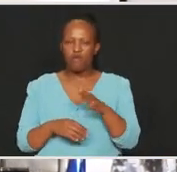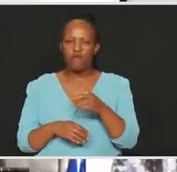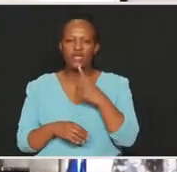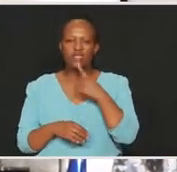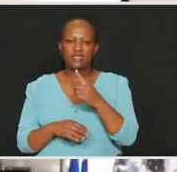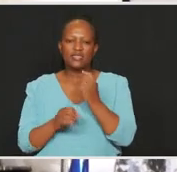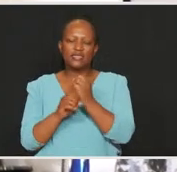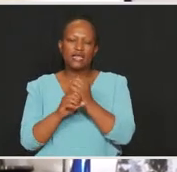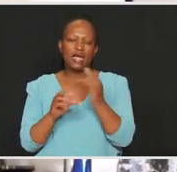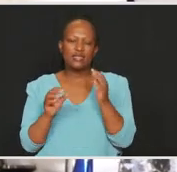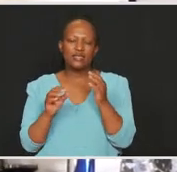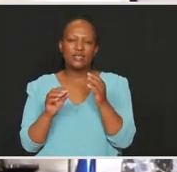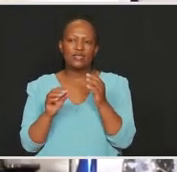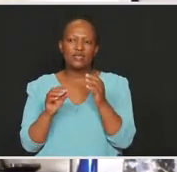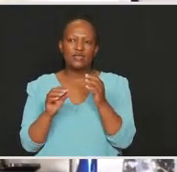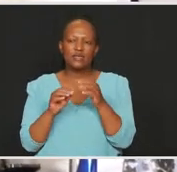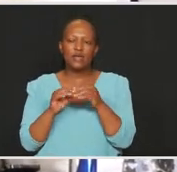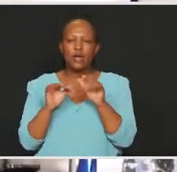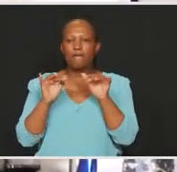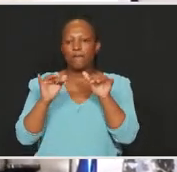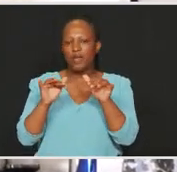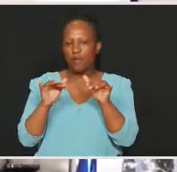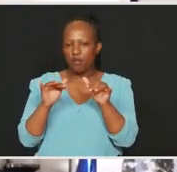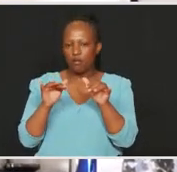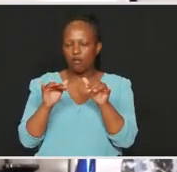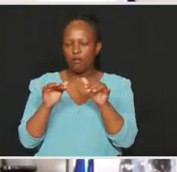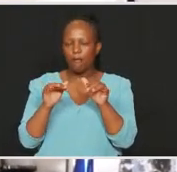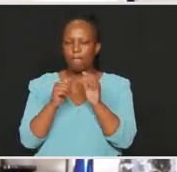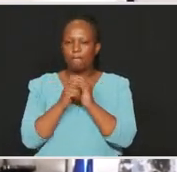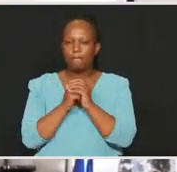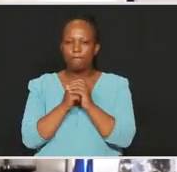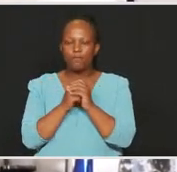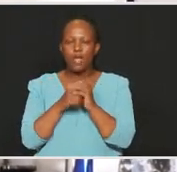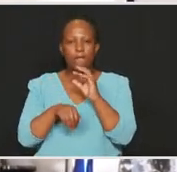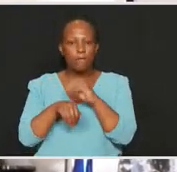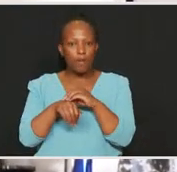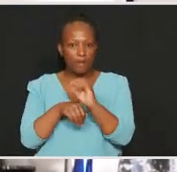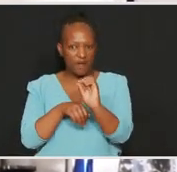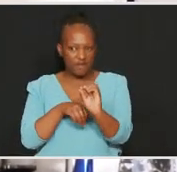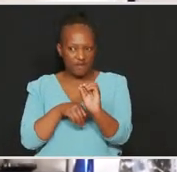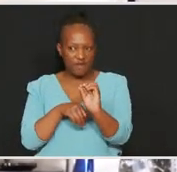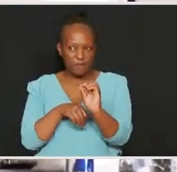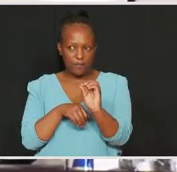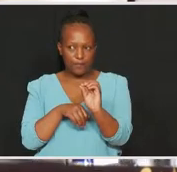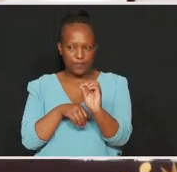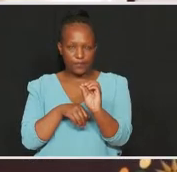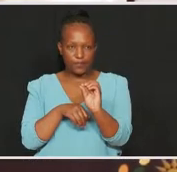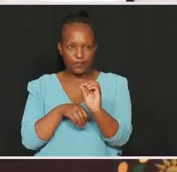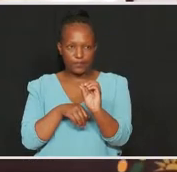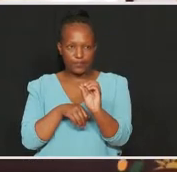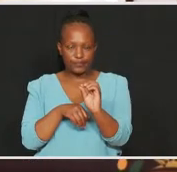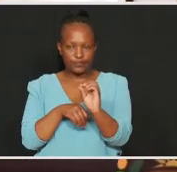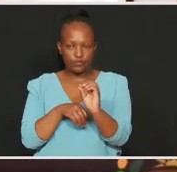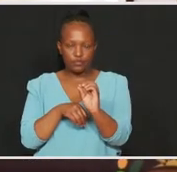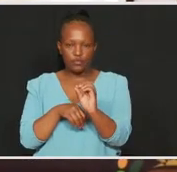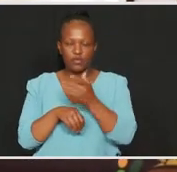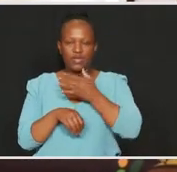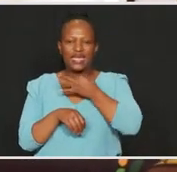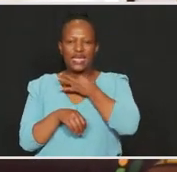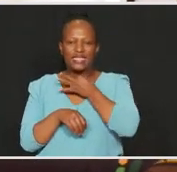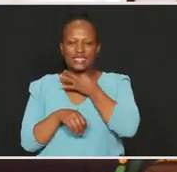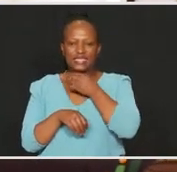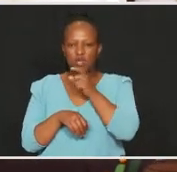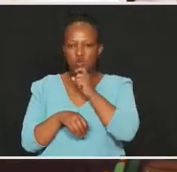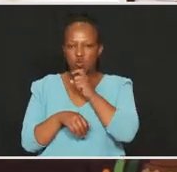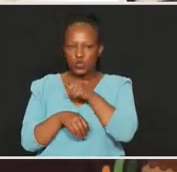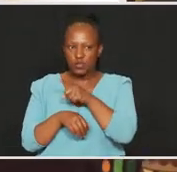if there are people who are going to have a problem with English being